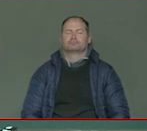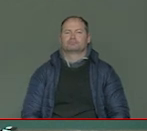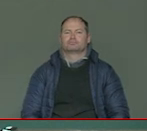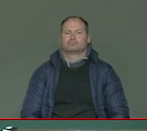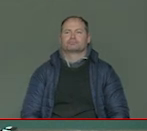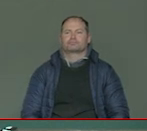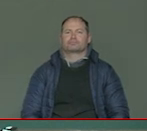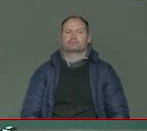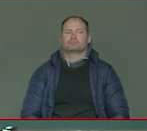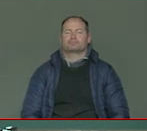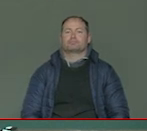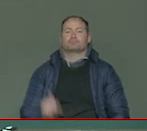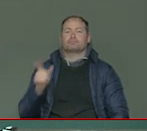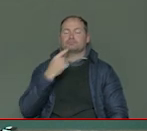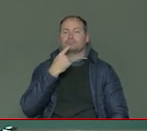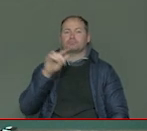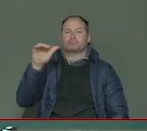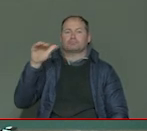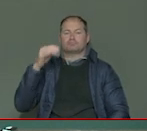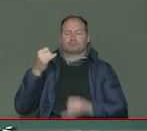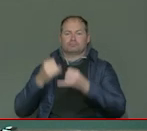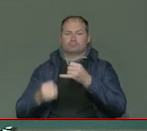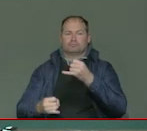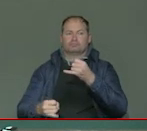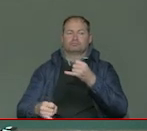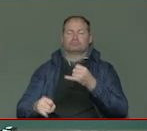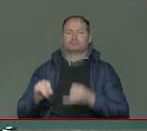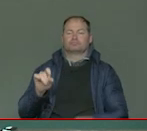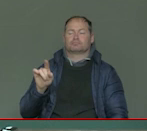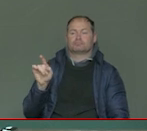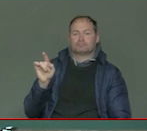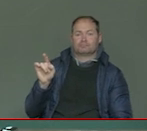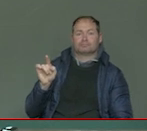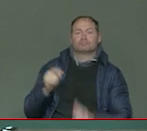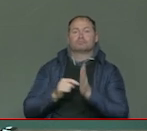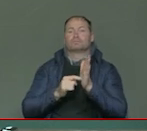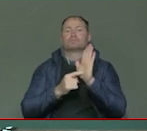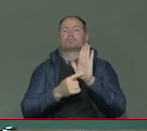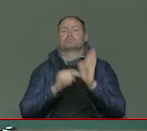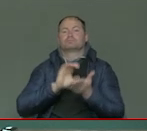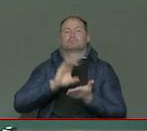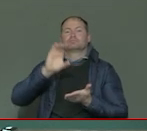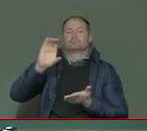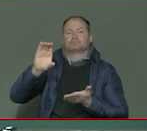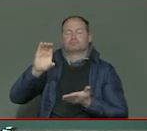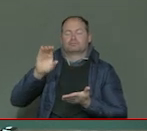And then they say a bank error of 7,900 was reflected as a deposit on the statement. The